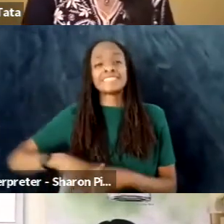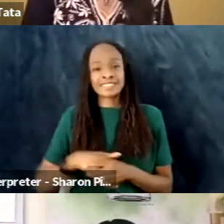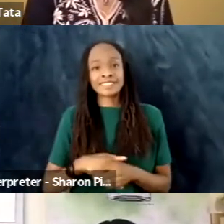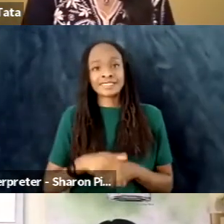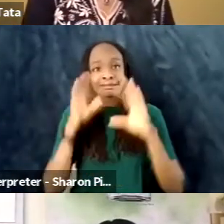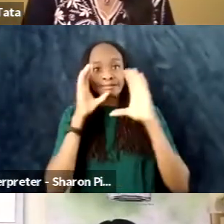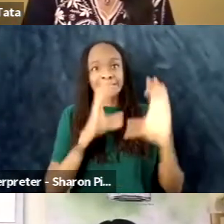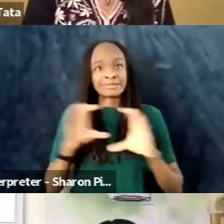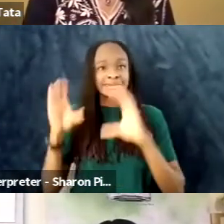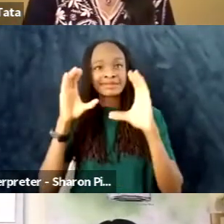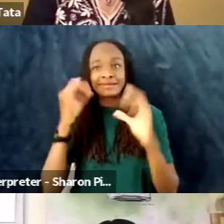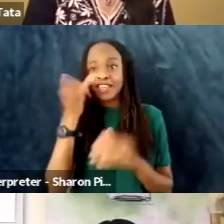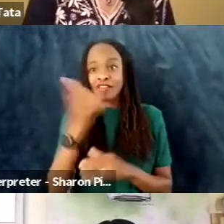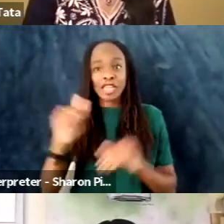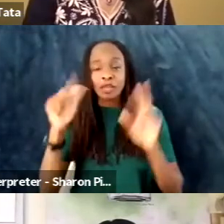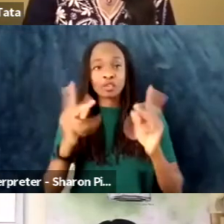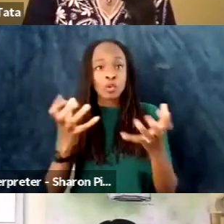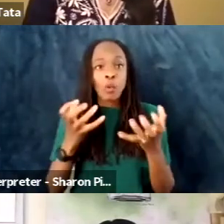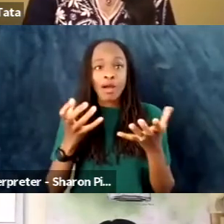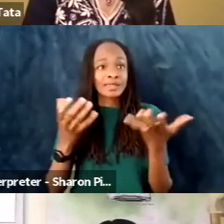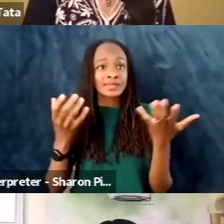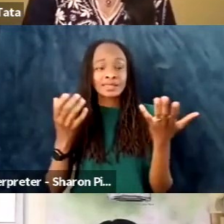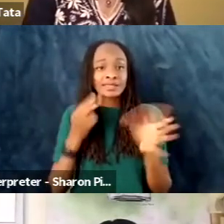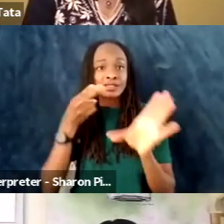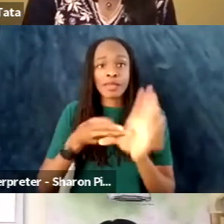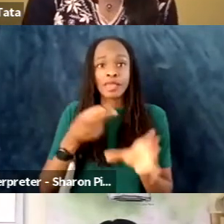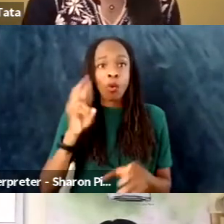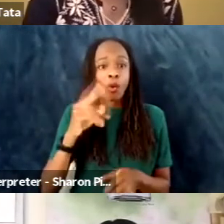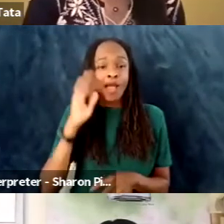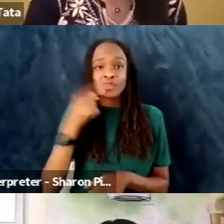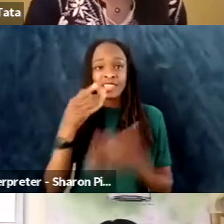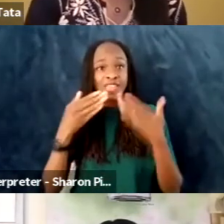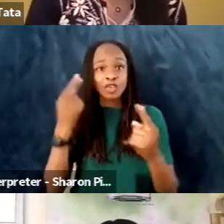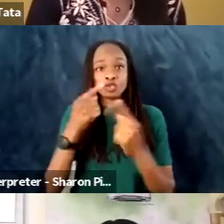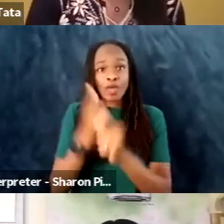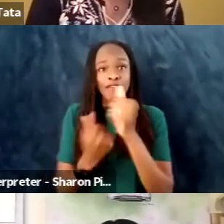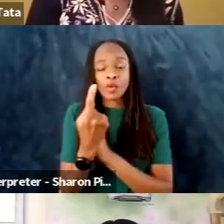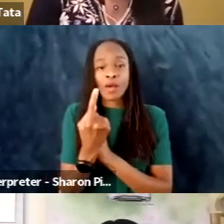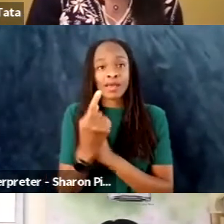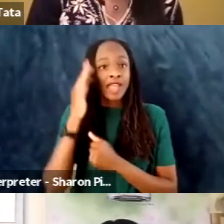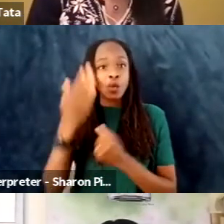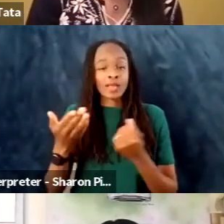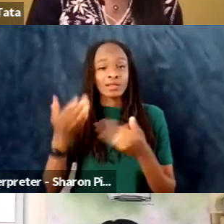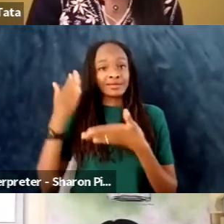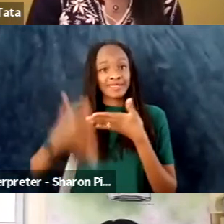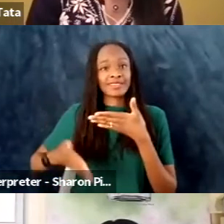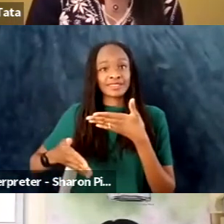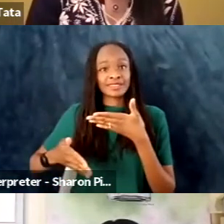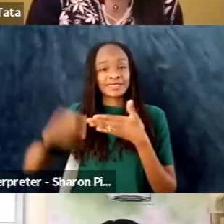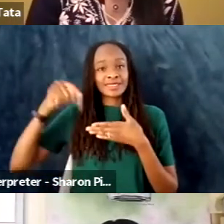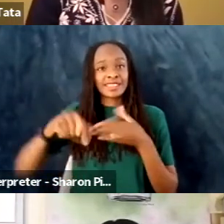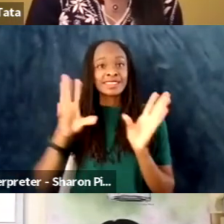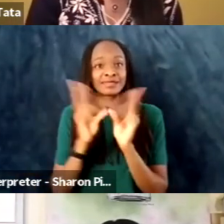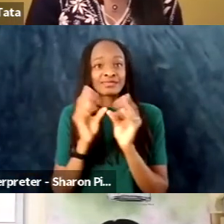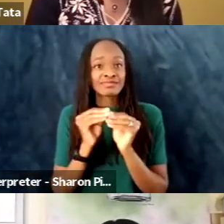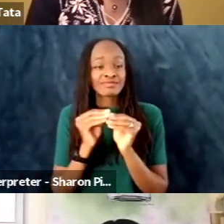if anyone wants to jump in, or I will just thank everyone, and we will close the session. So